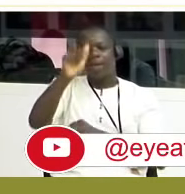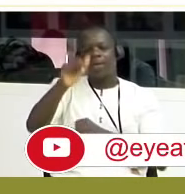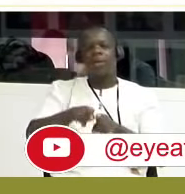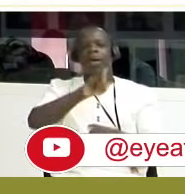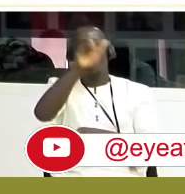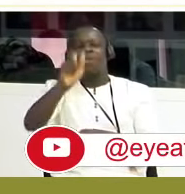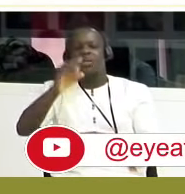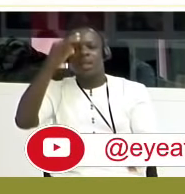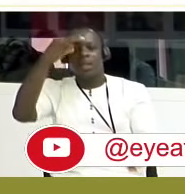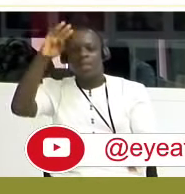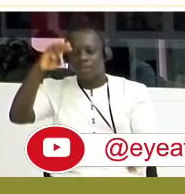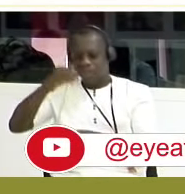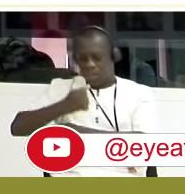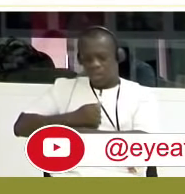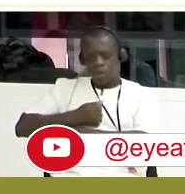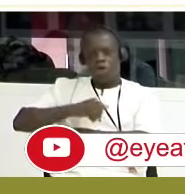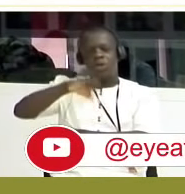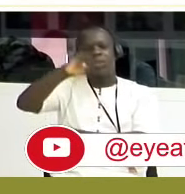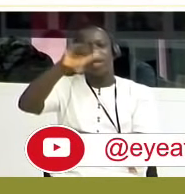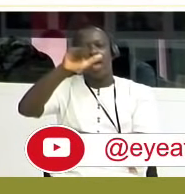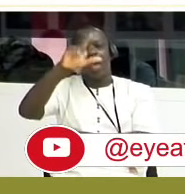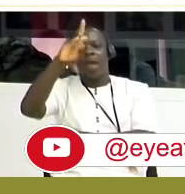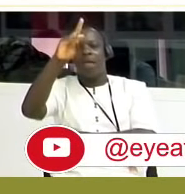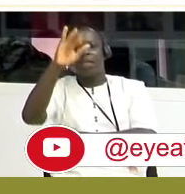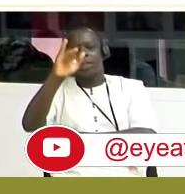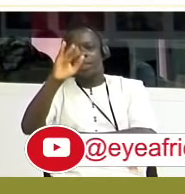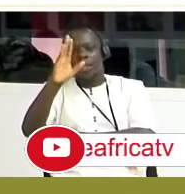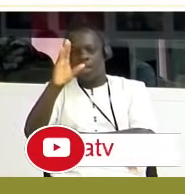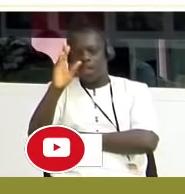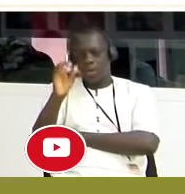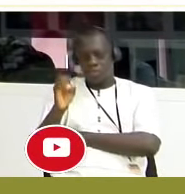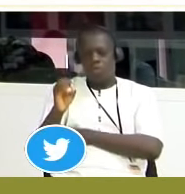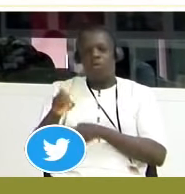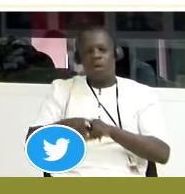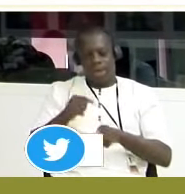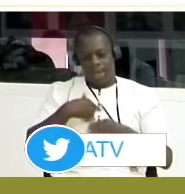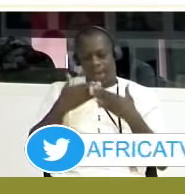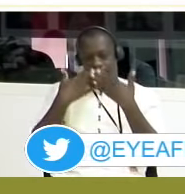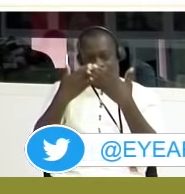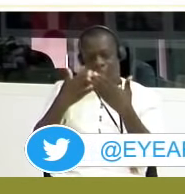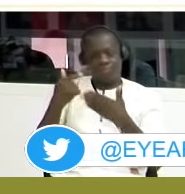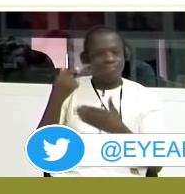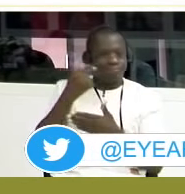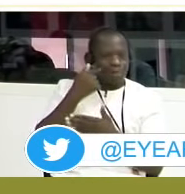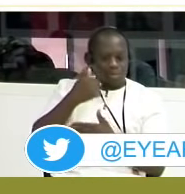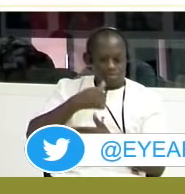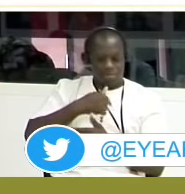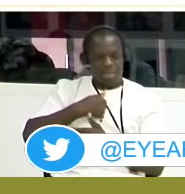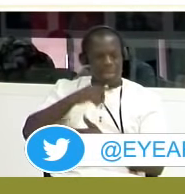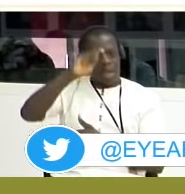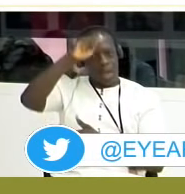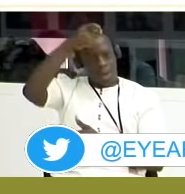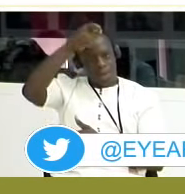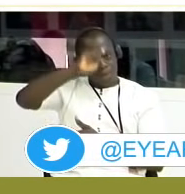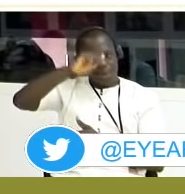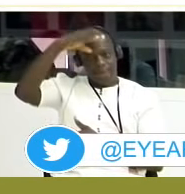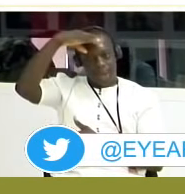Minister Sadibou Haidara. I told them the day of their arrest, I was at the police headquarters in my office.